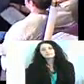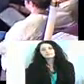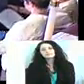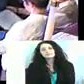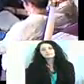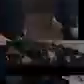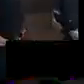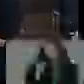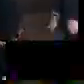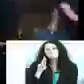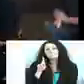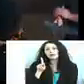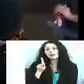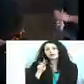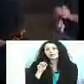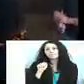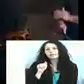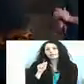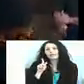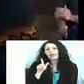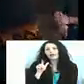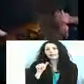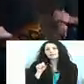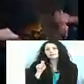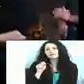Mark McAllister.